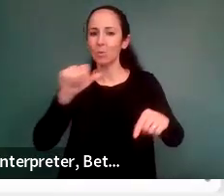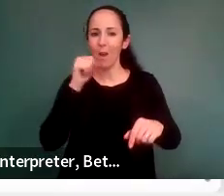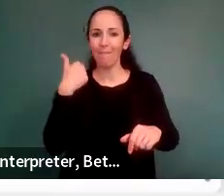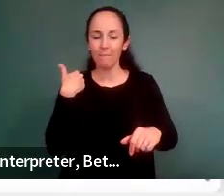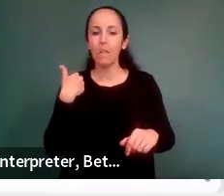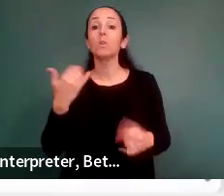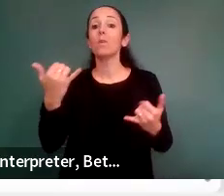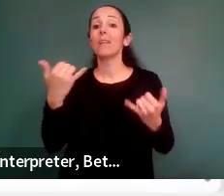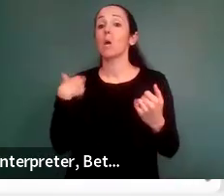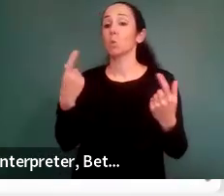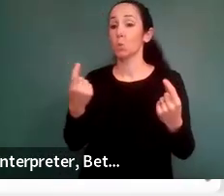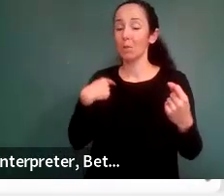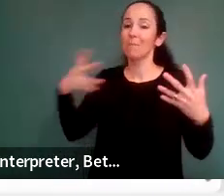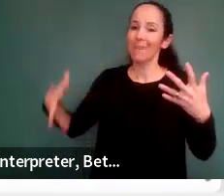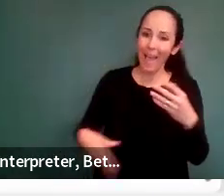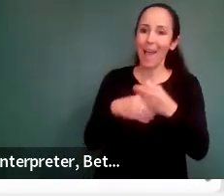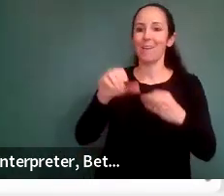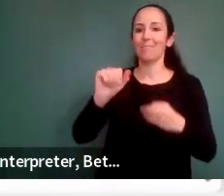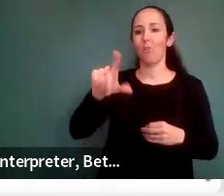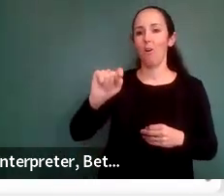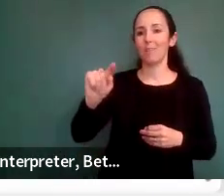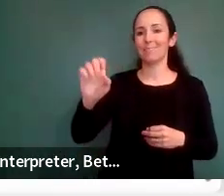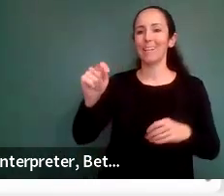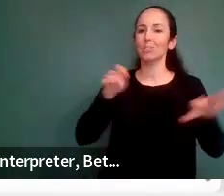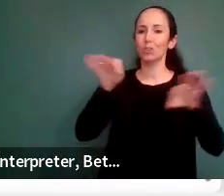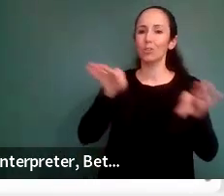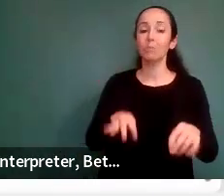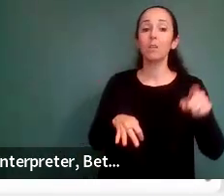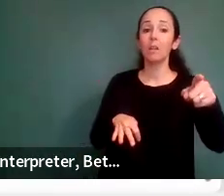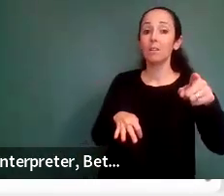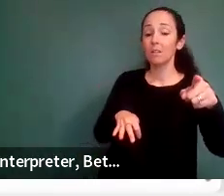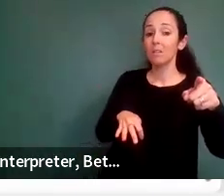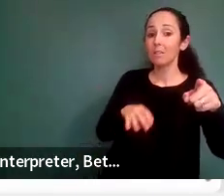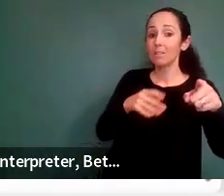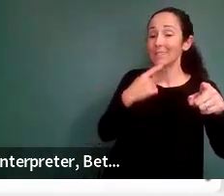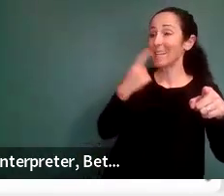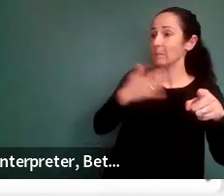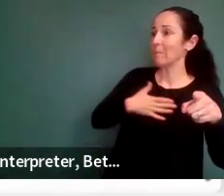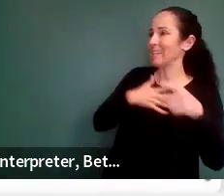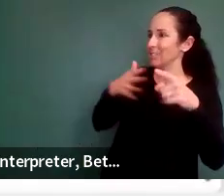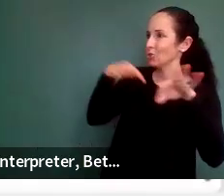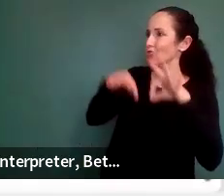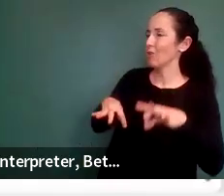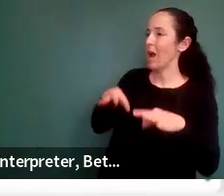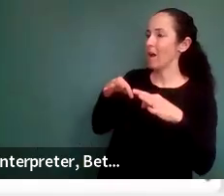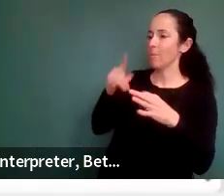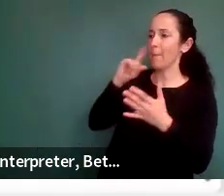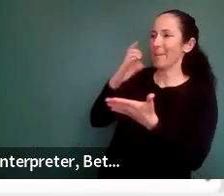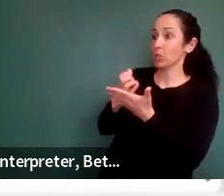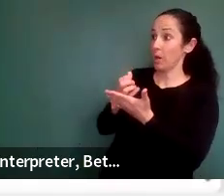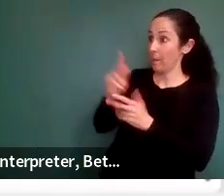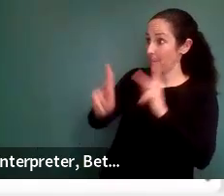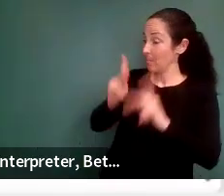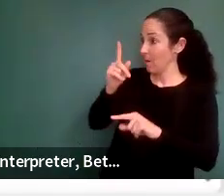one graphic, picture one image. Enter image description edit. How would you describe this object and its context to someone who is blind or low vision? So how would you